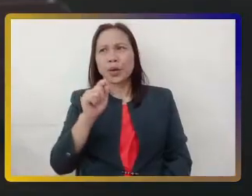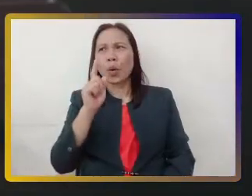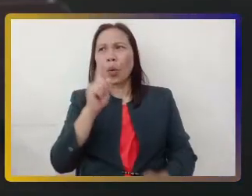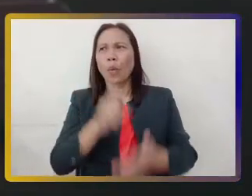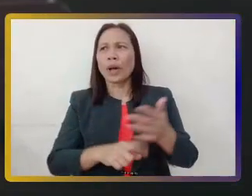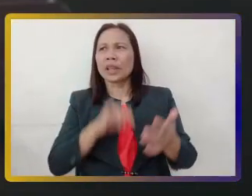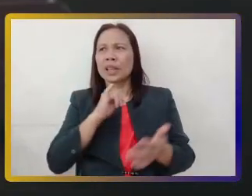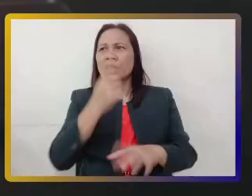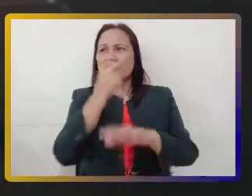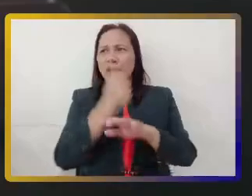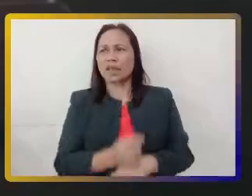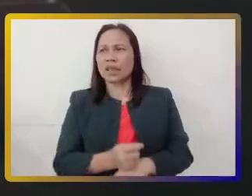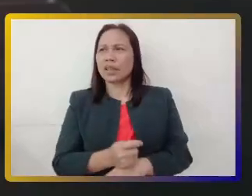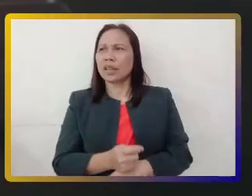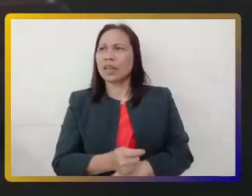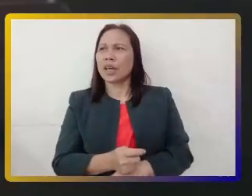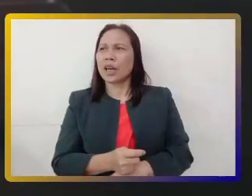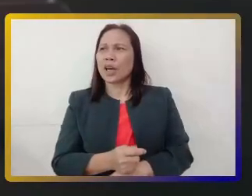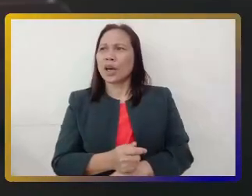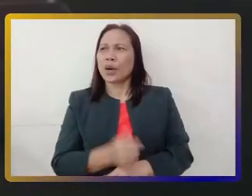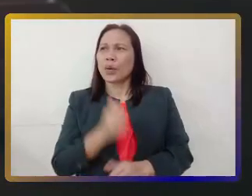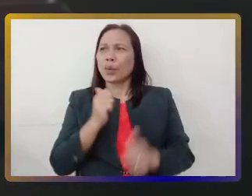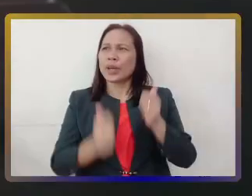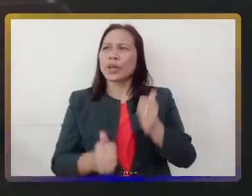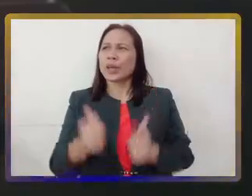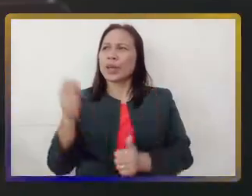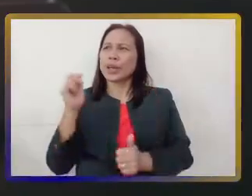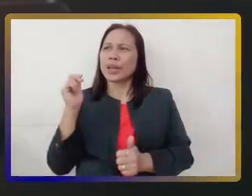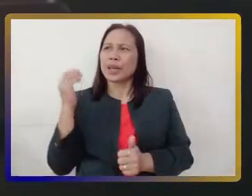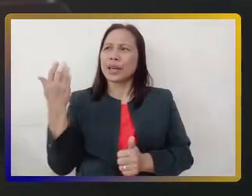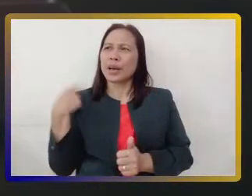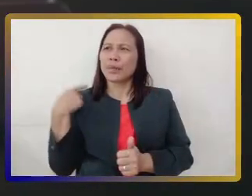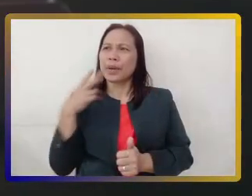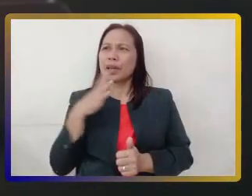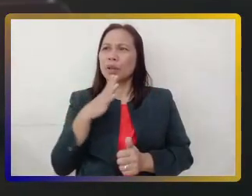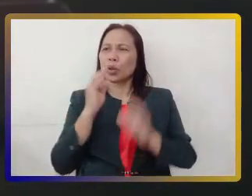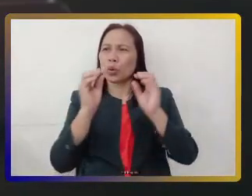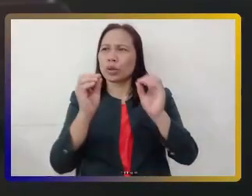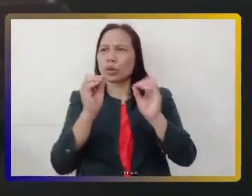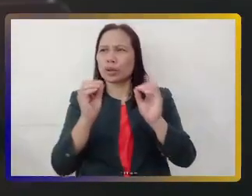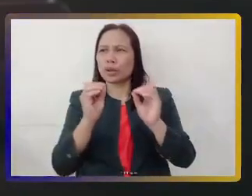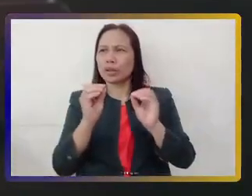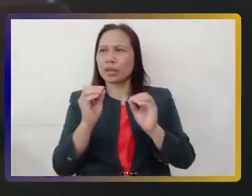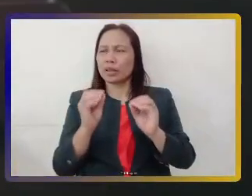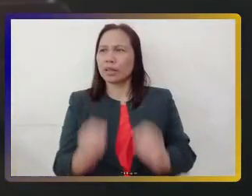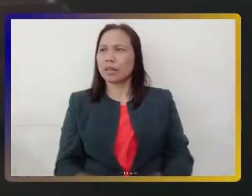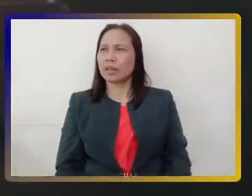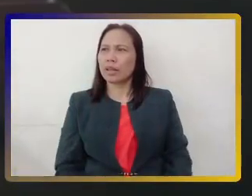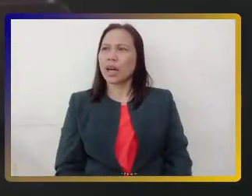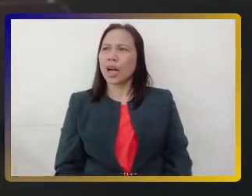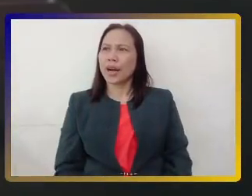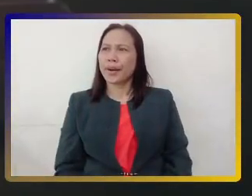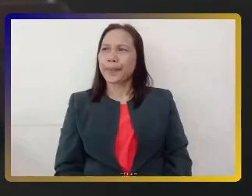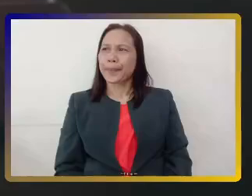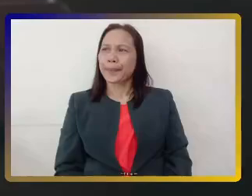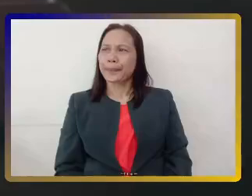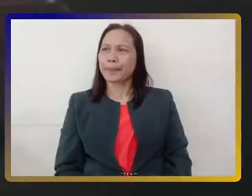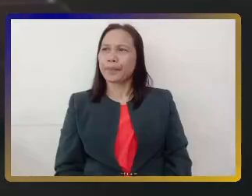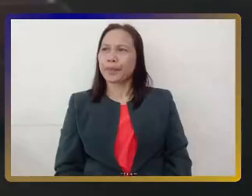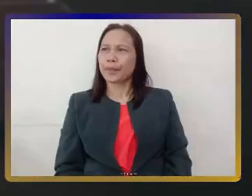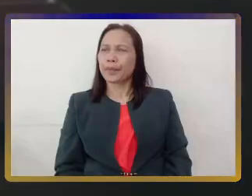is hold the traditions which have been okay in